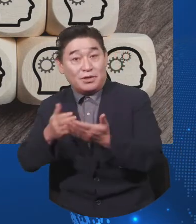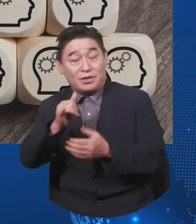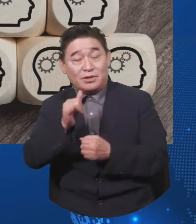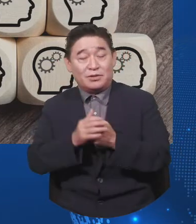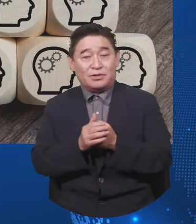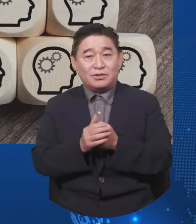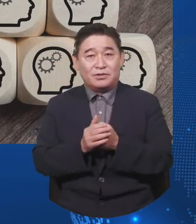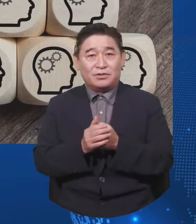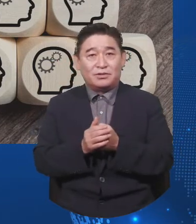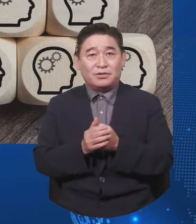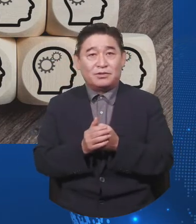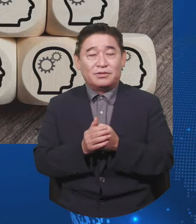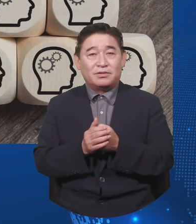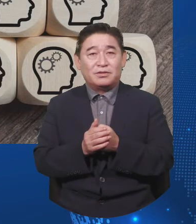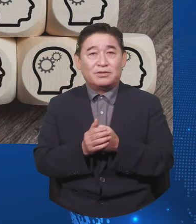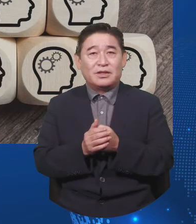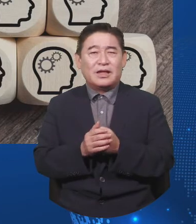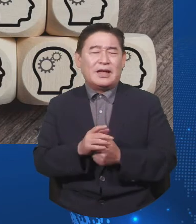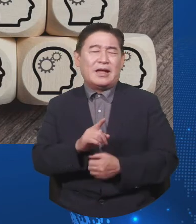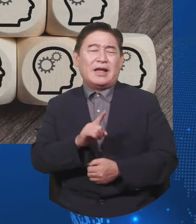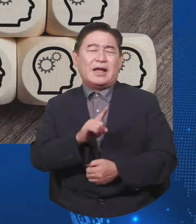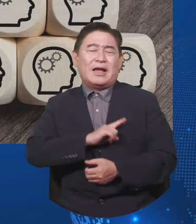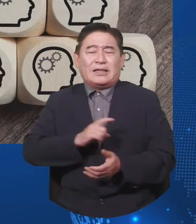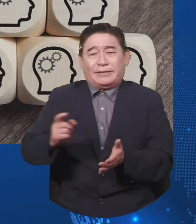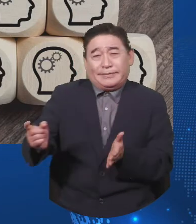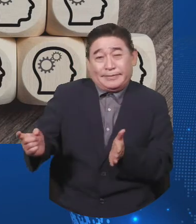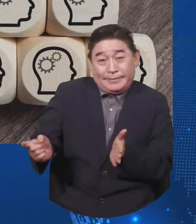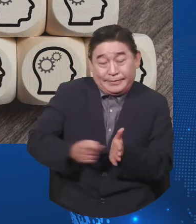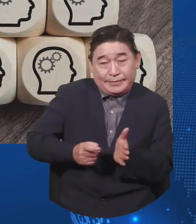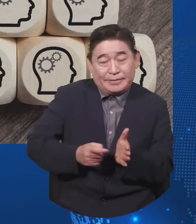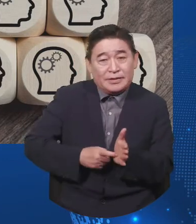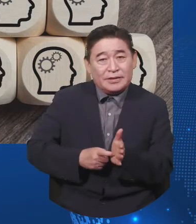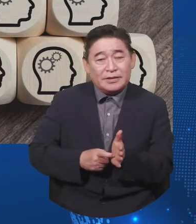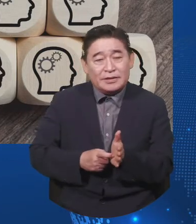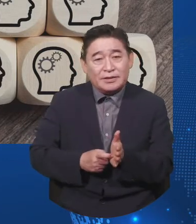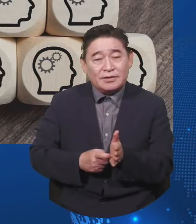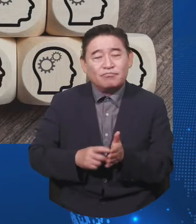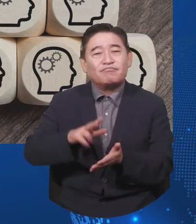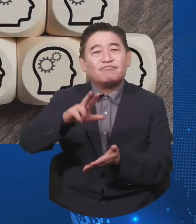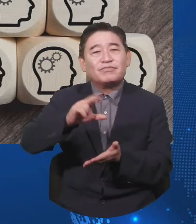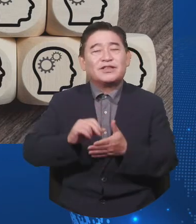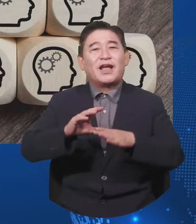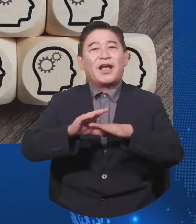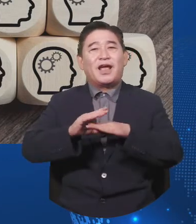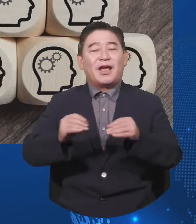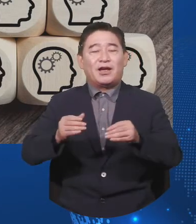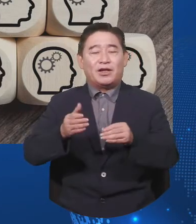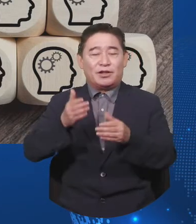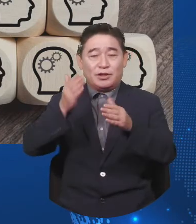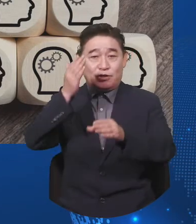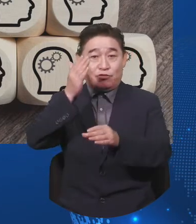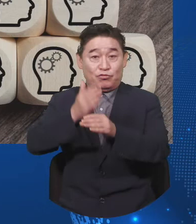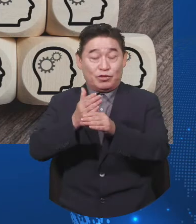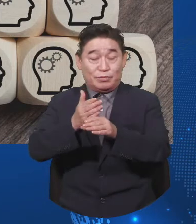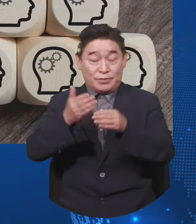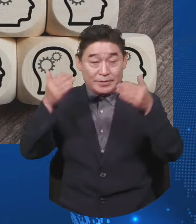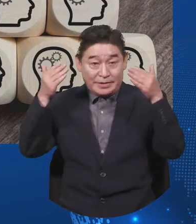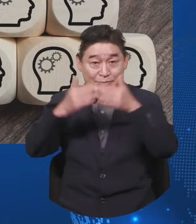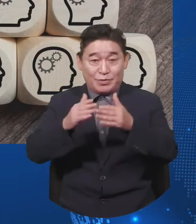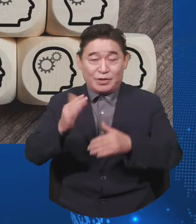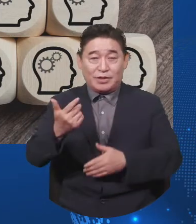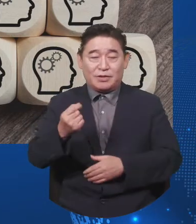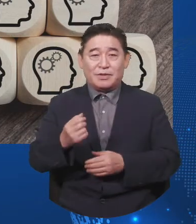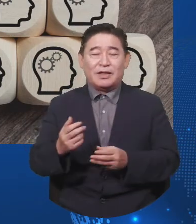pressing development challenges. And at the Development Center, we, for instance, have our